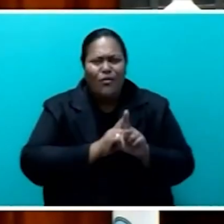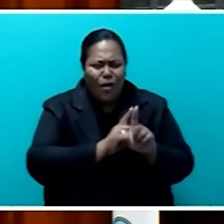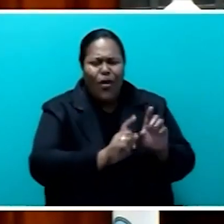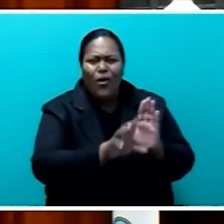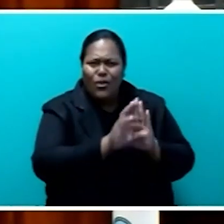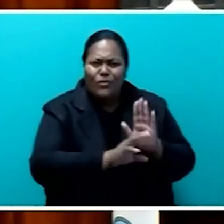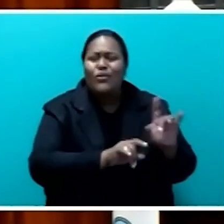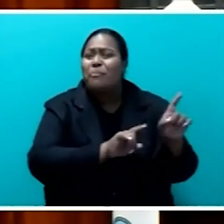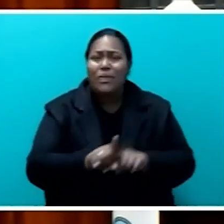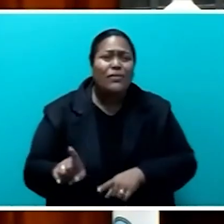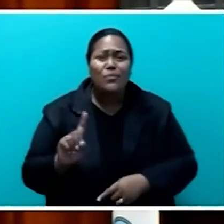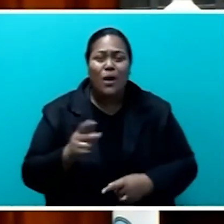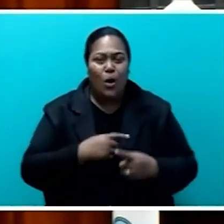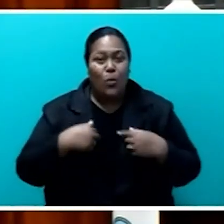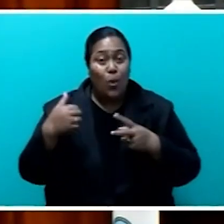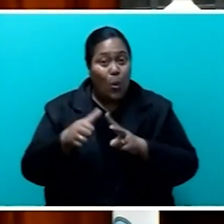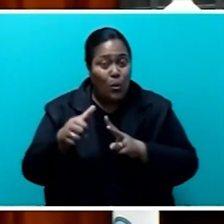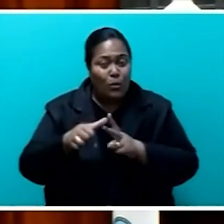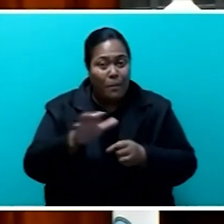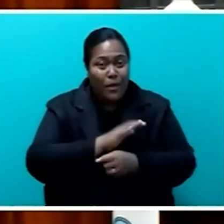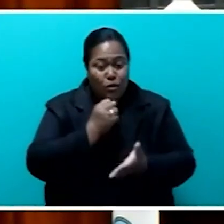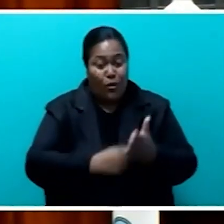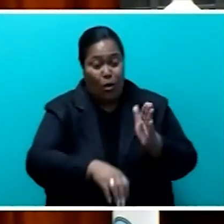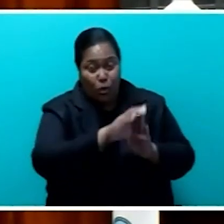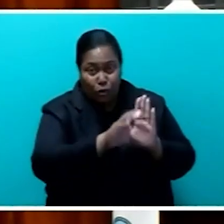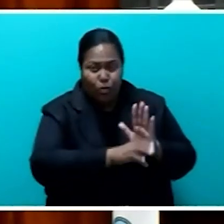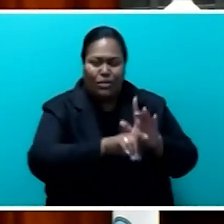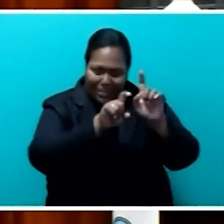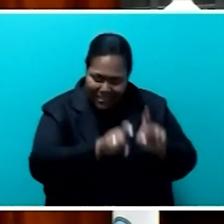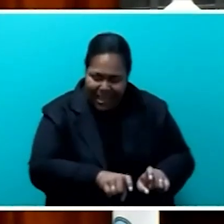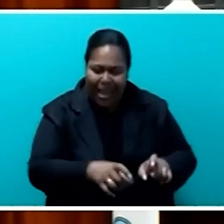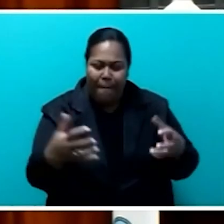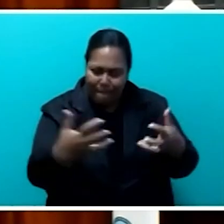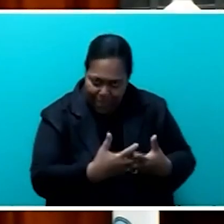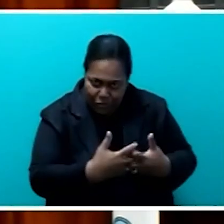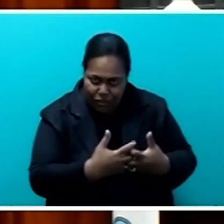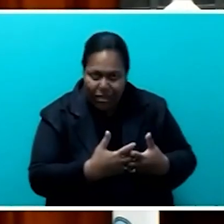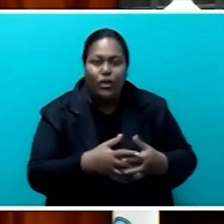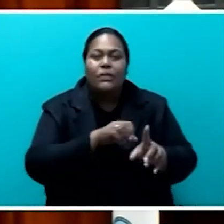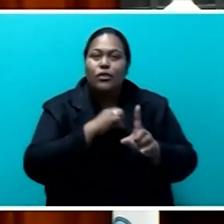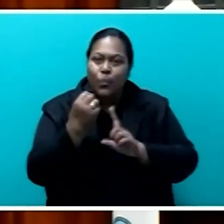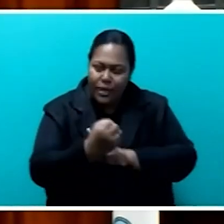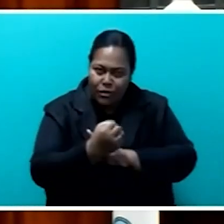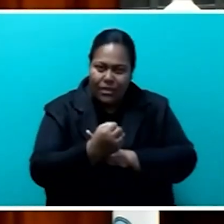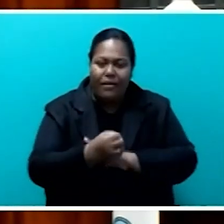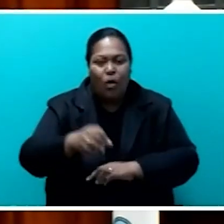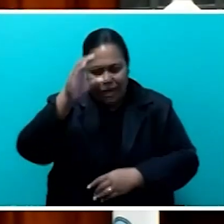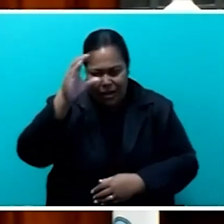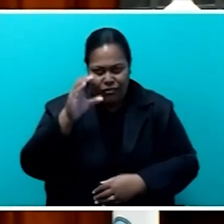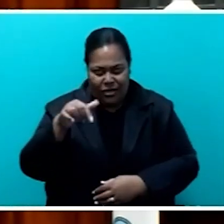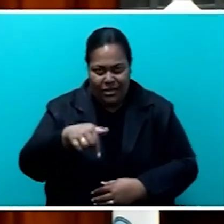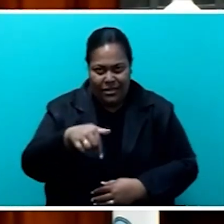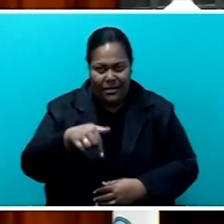must also ensure that the Constitution remains relevant to the situation that the nation